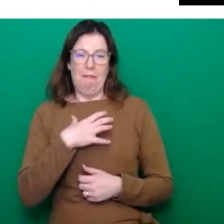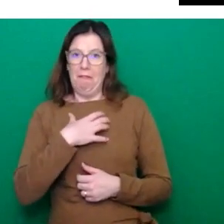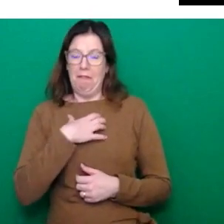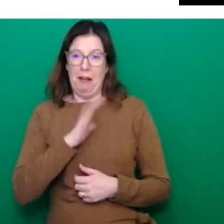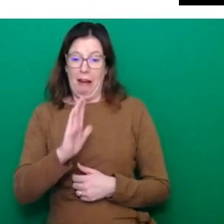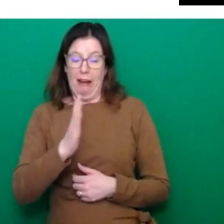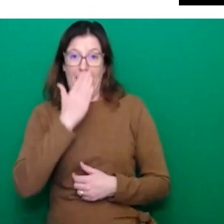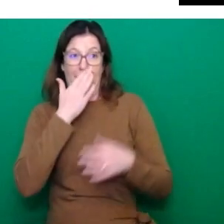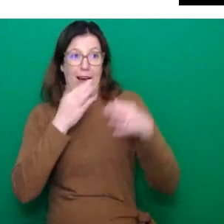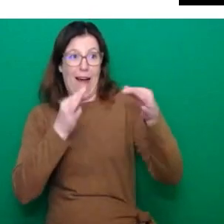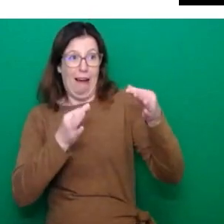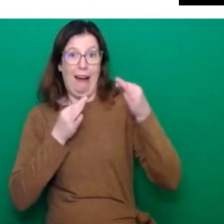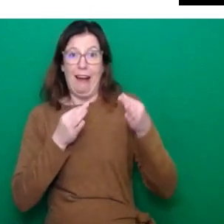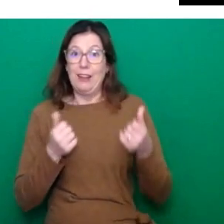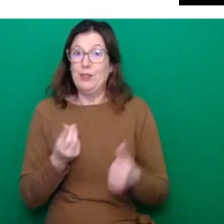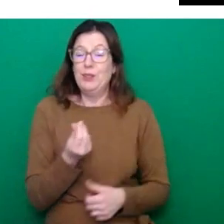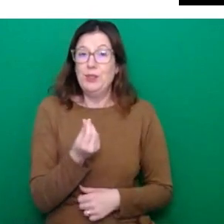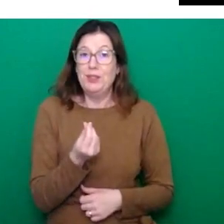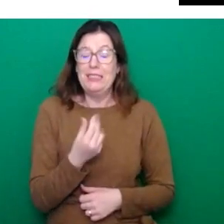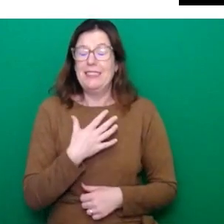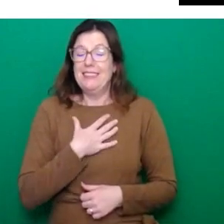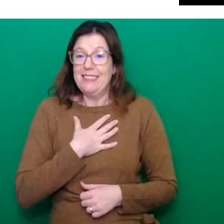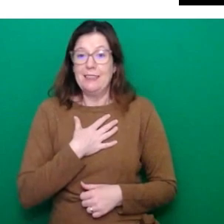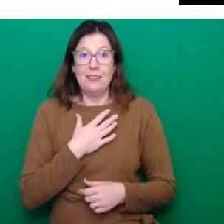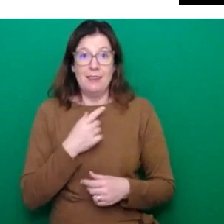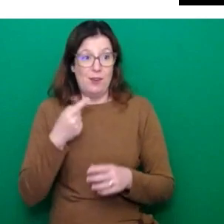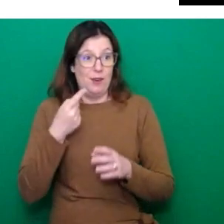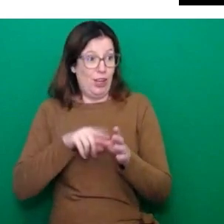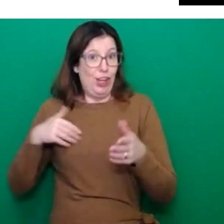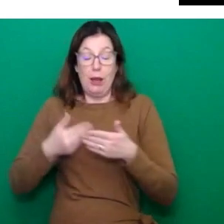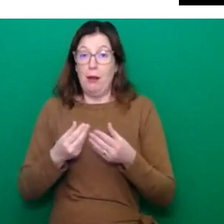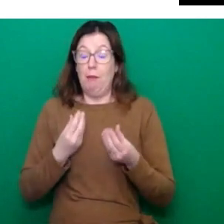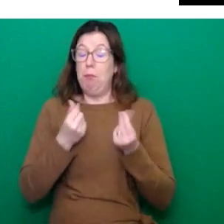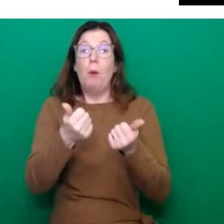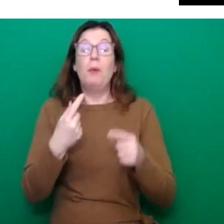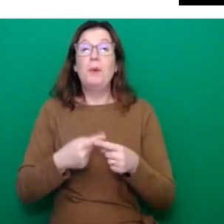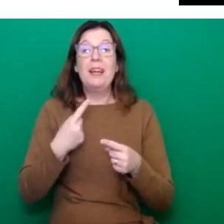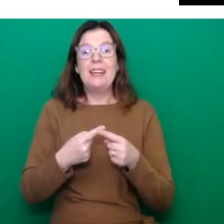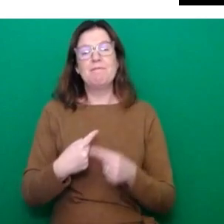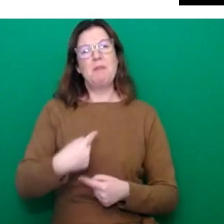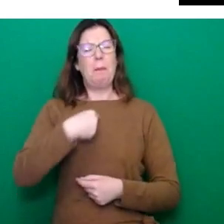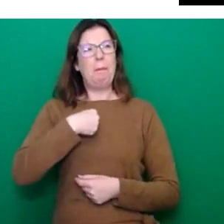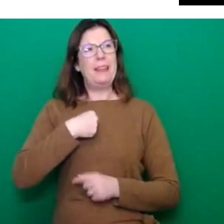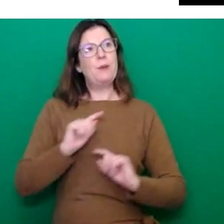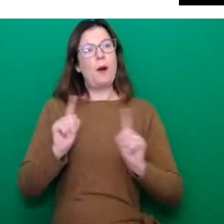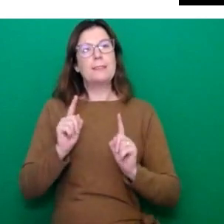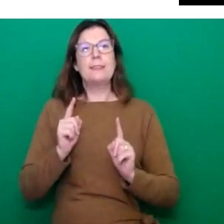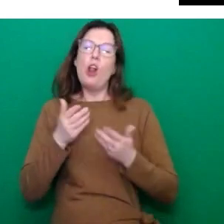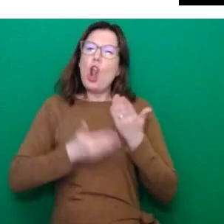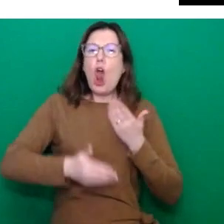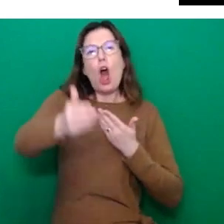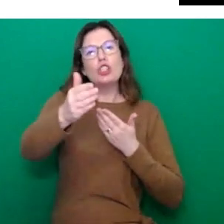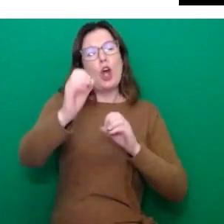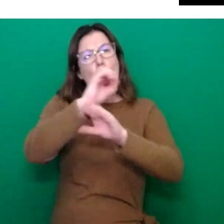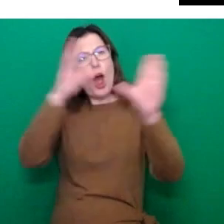idea to think that would be qualified soon. It's gone so quickly this year already. For me, my long-term sort of